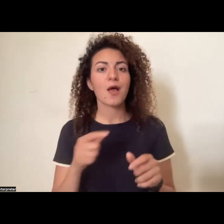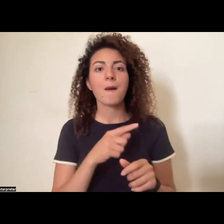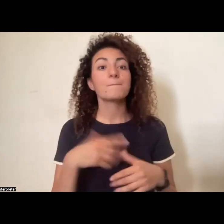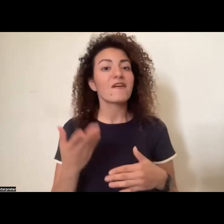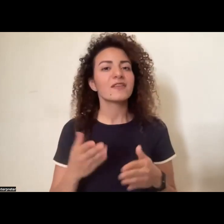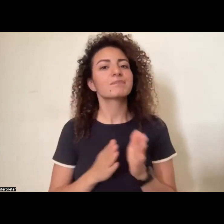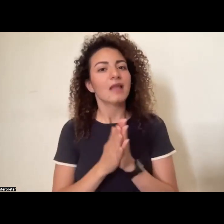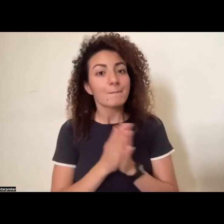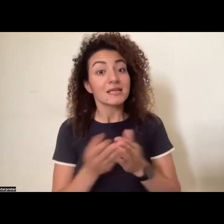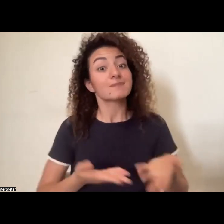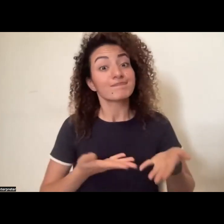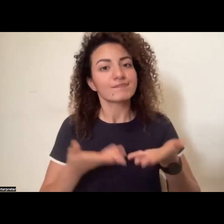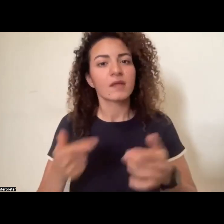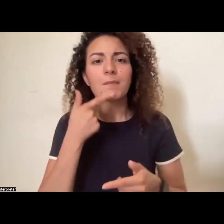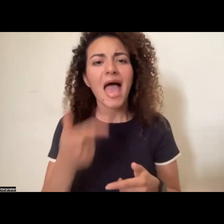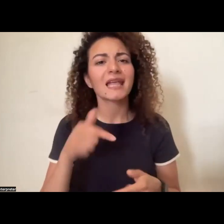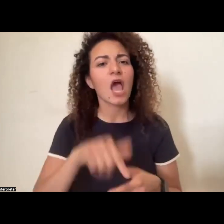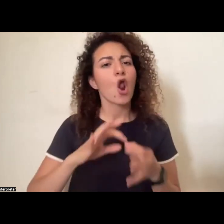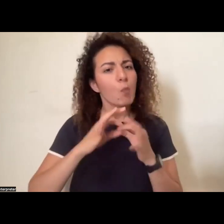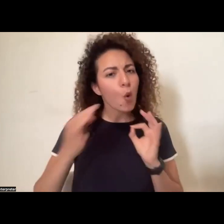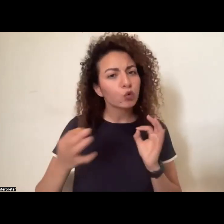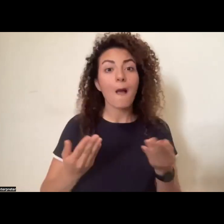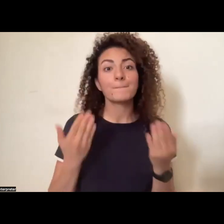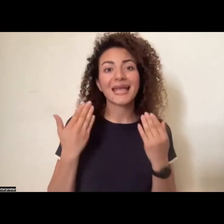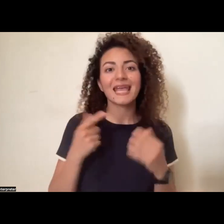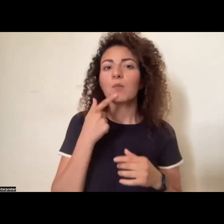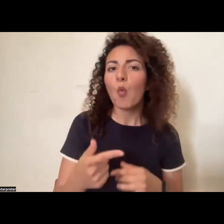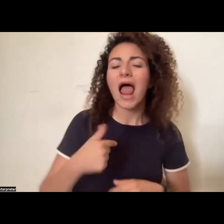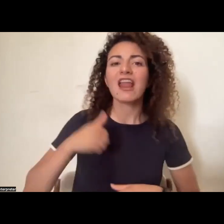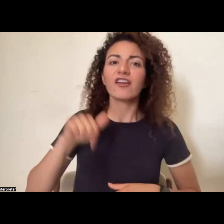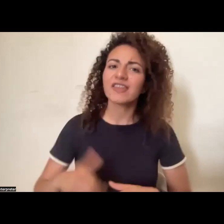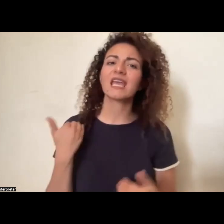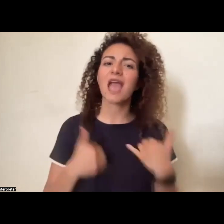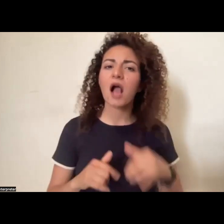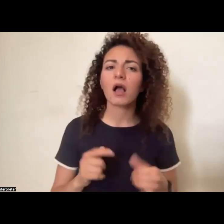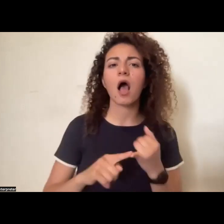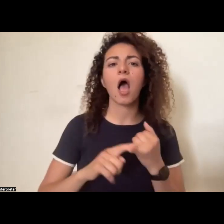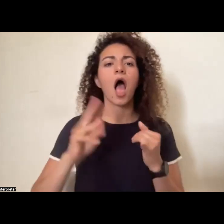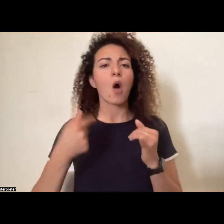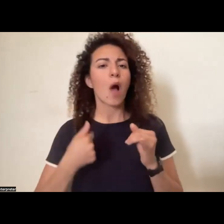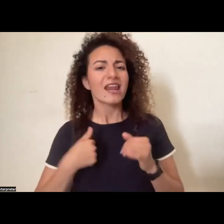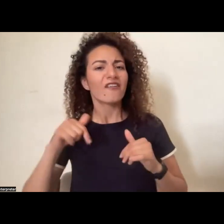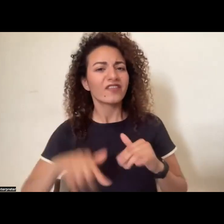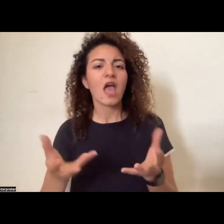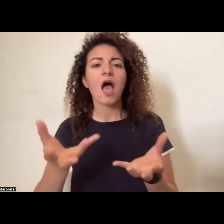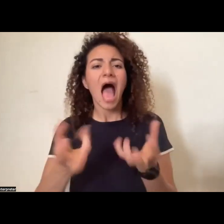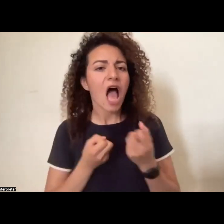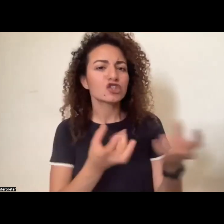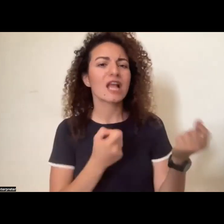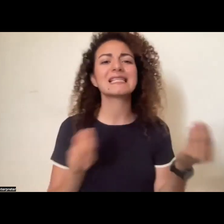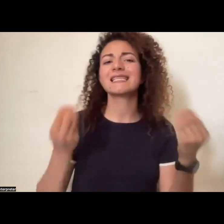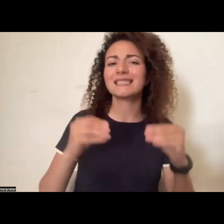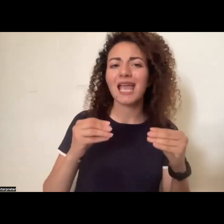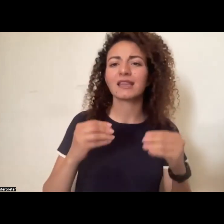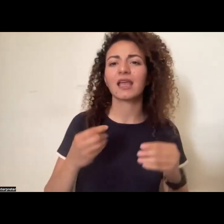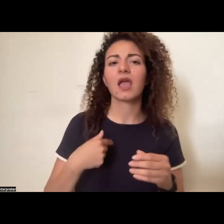to disclose their case early on. They are not mobilized and encouraged to also voice out their grievances, to actually ask for that